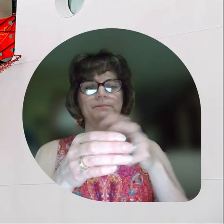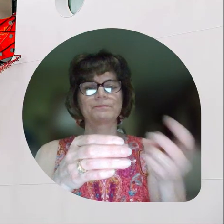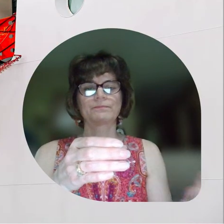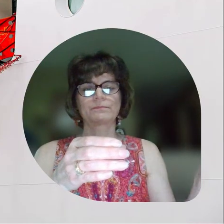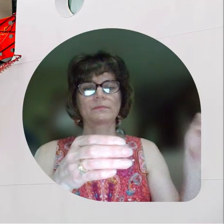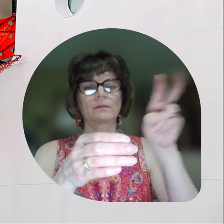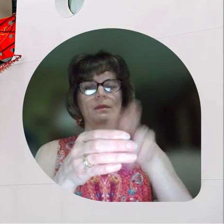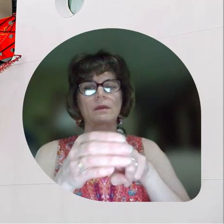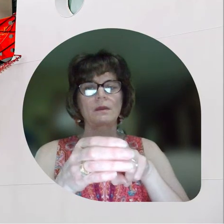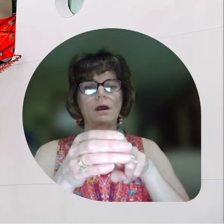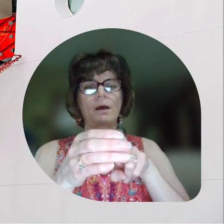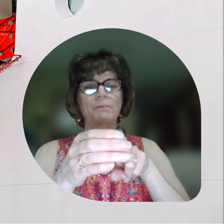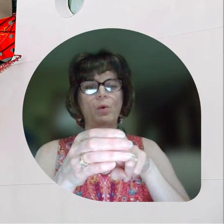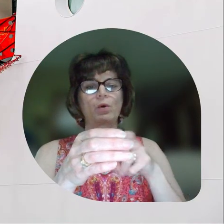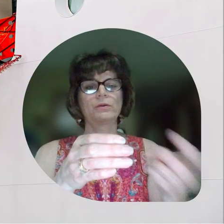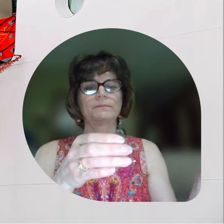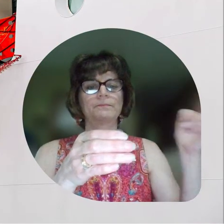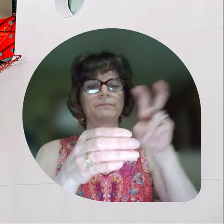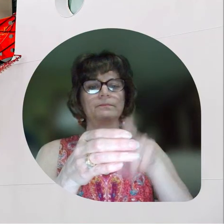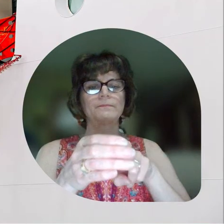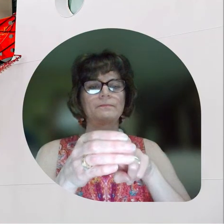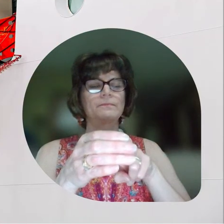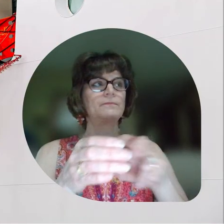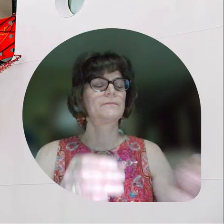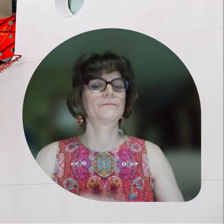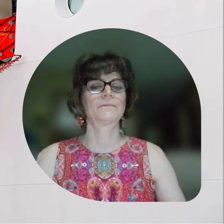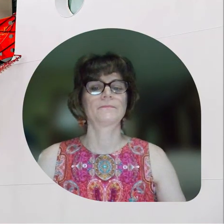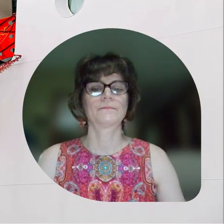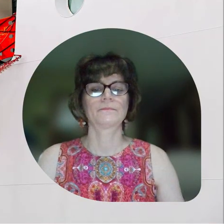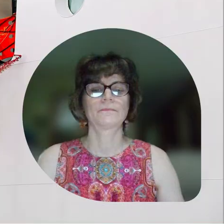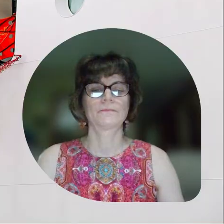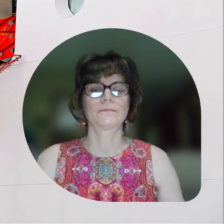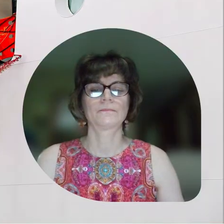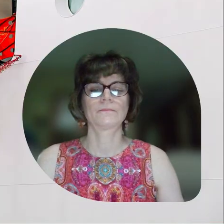ship. Aboard.